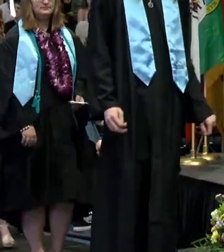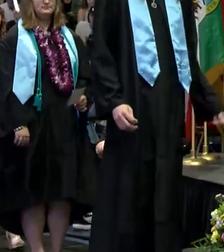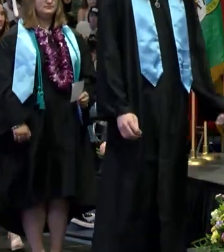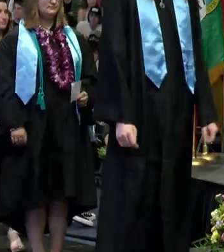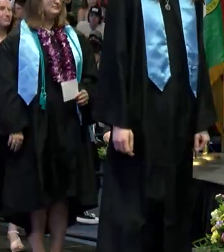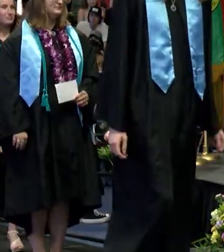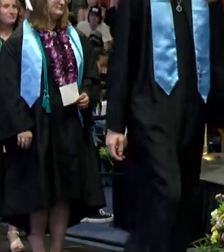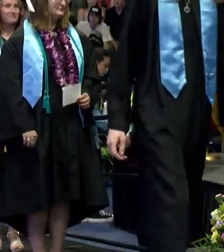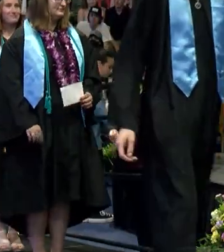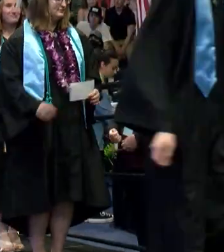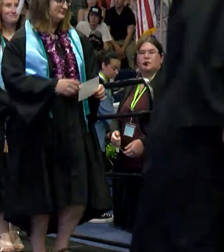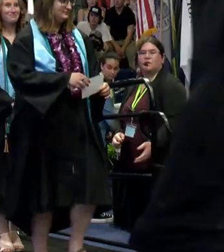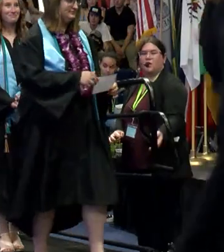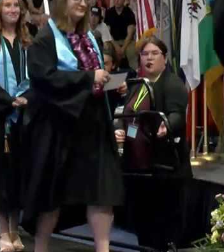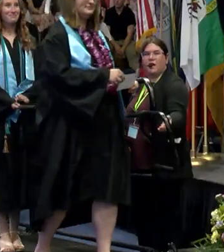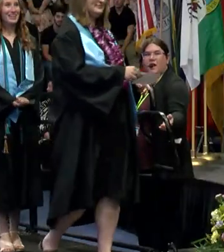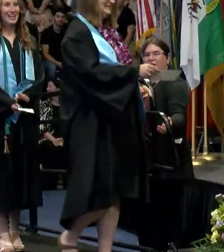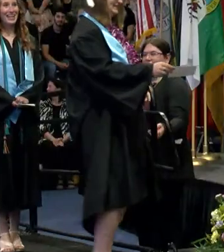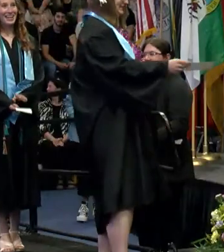Lily Morphy.